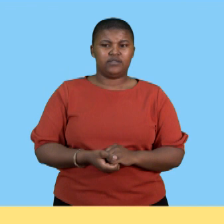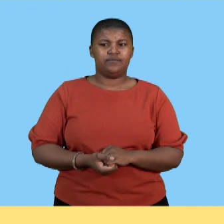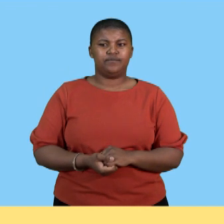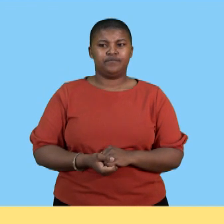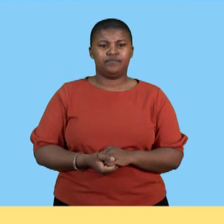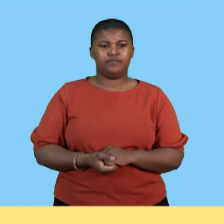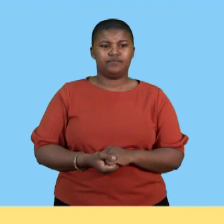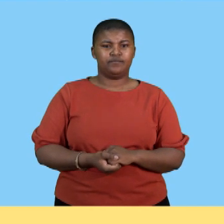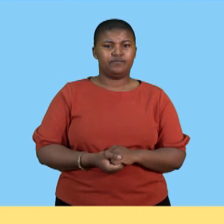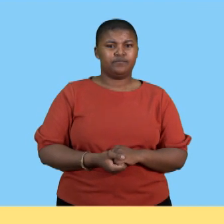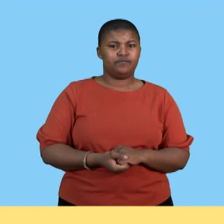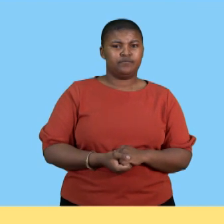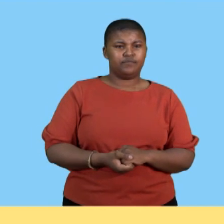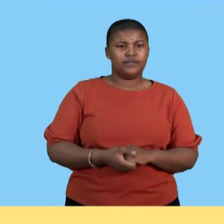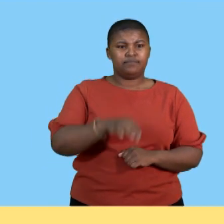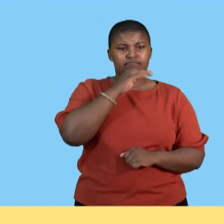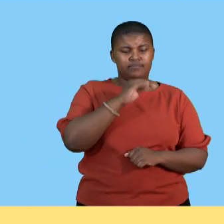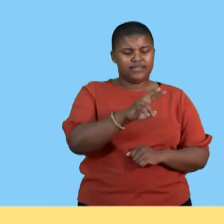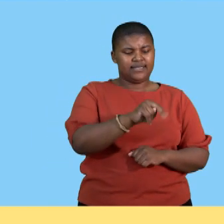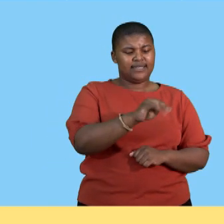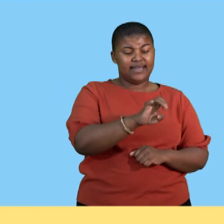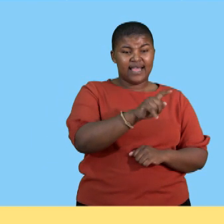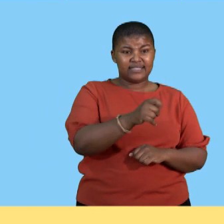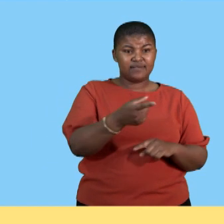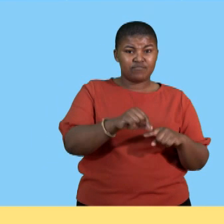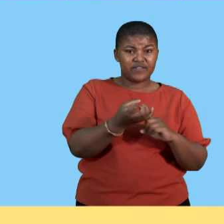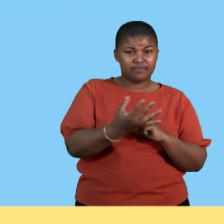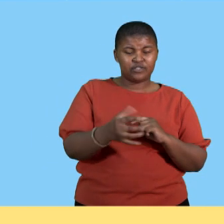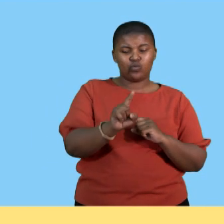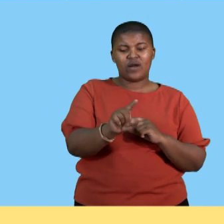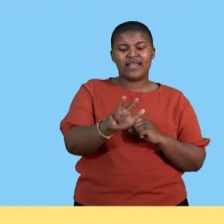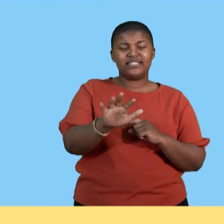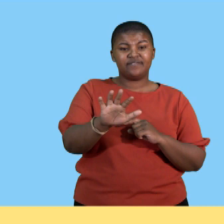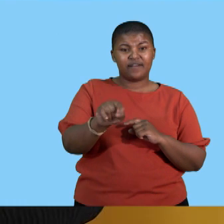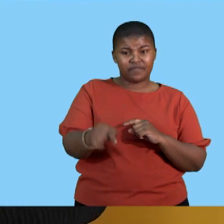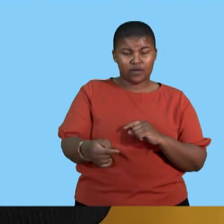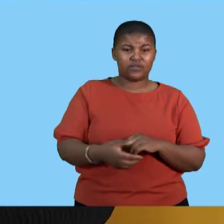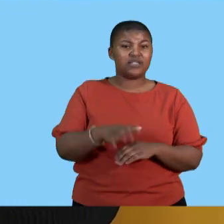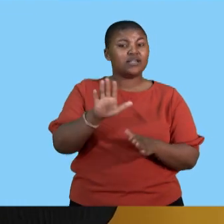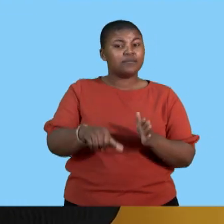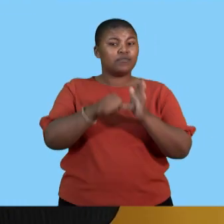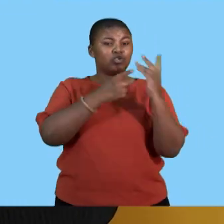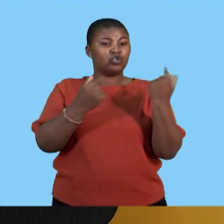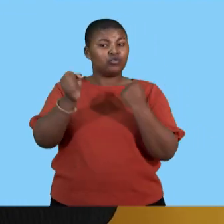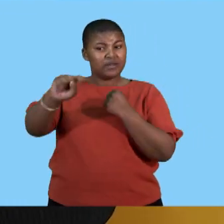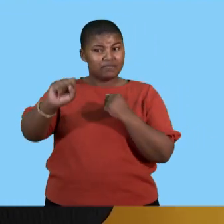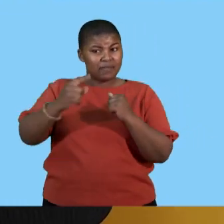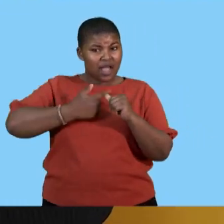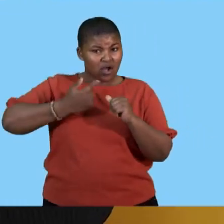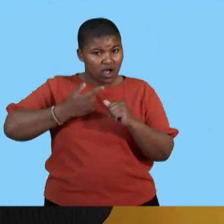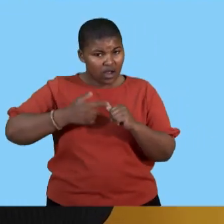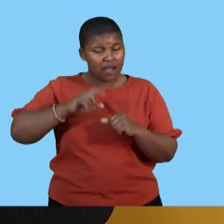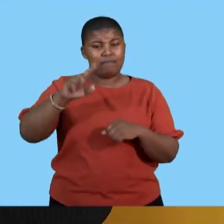185,000. So 185,000 therefore becomes our net profit. Very important, dear learners. When you do these